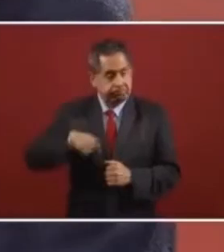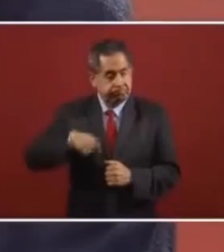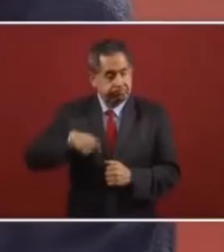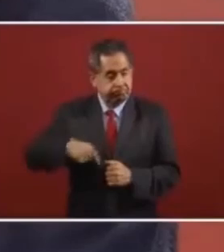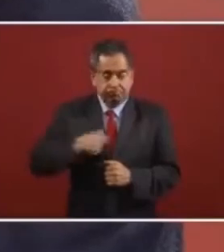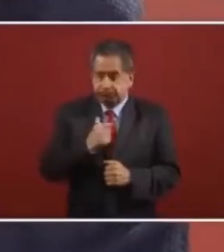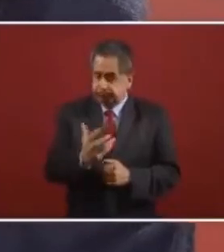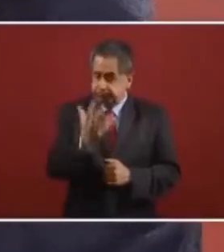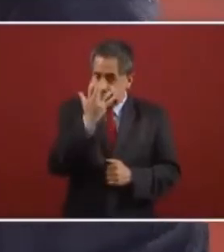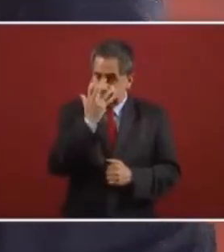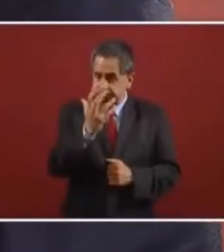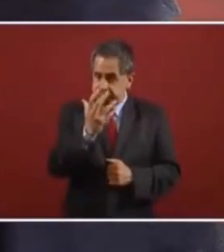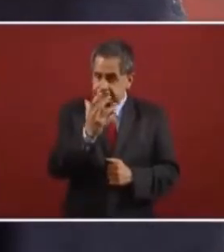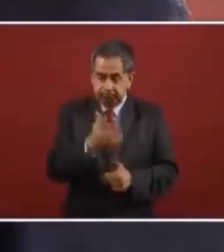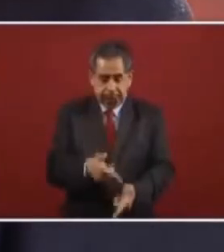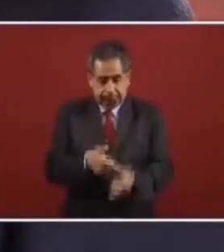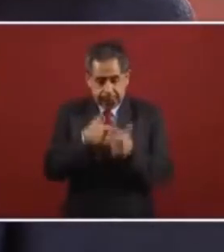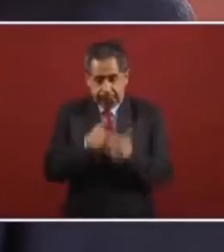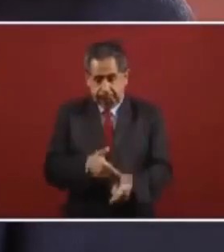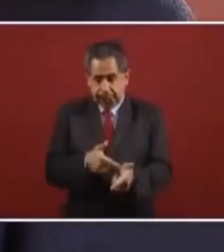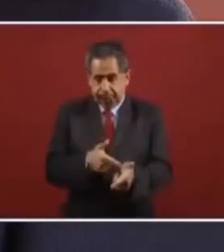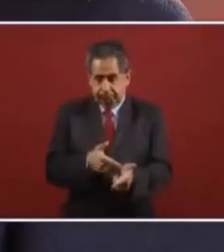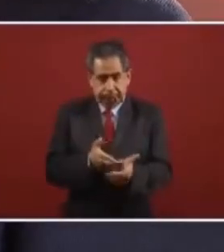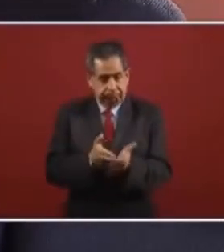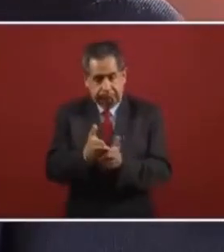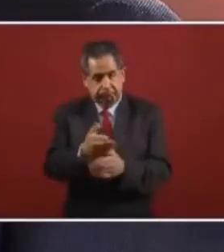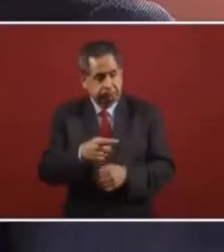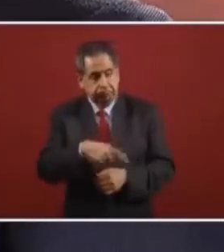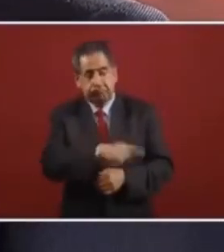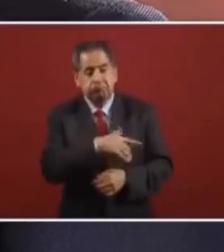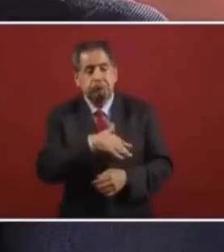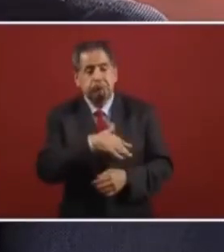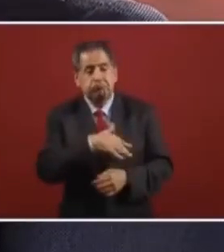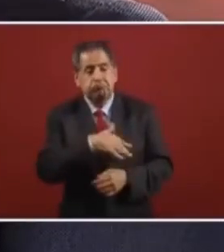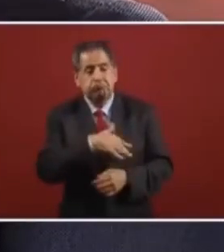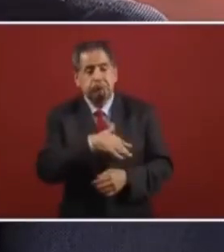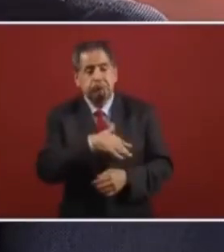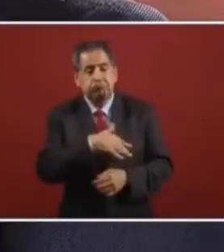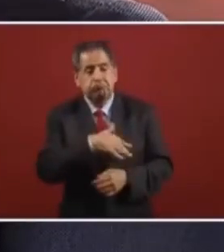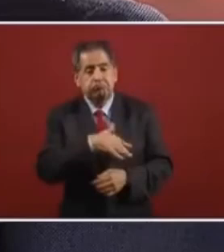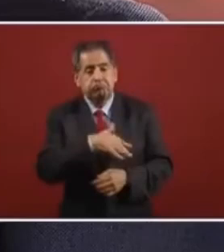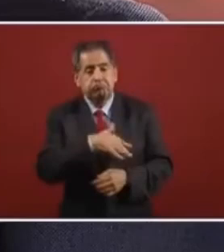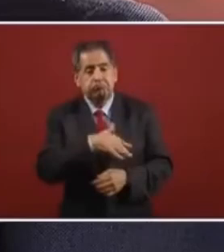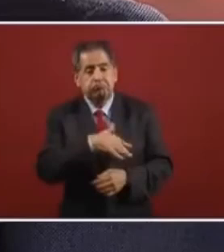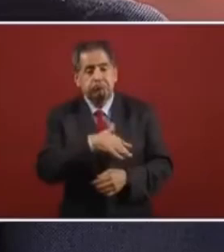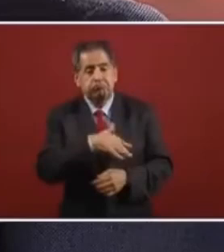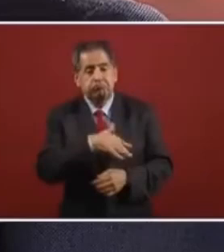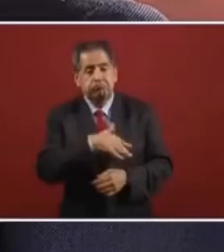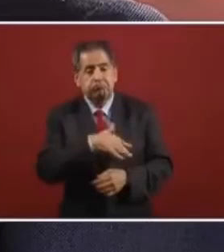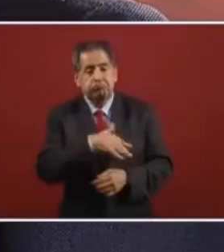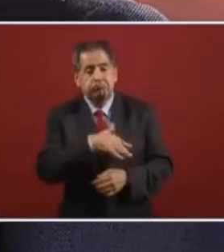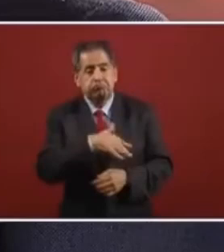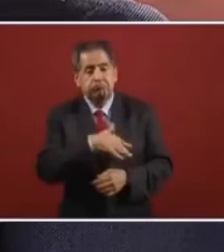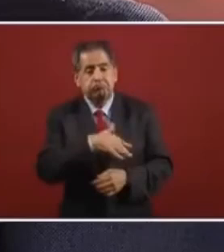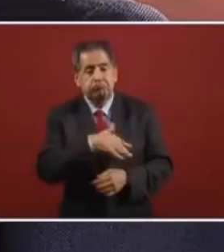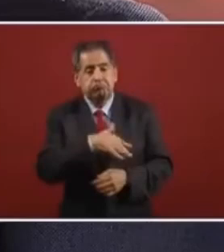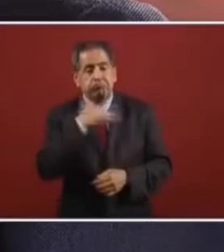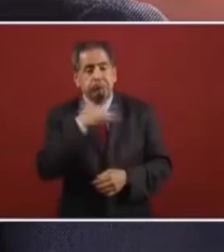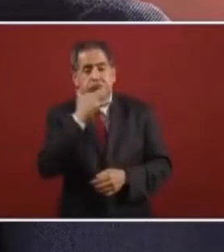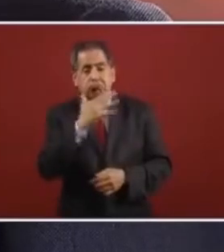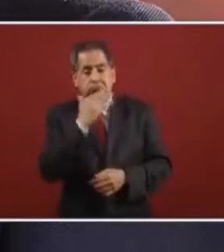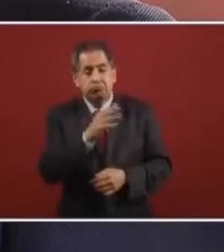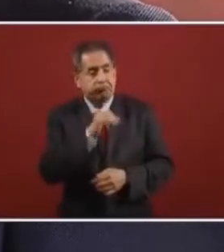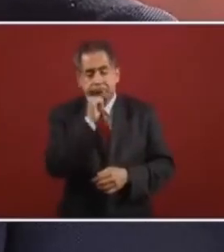occurring, y no se permite la corrupción, and we do not permit